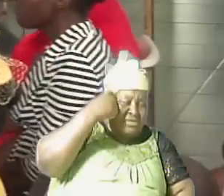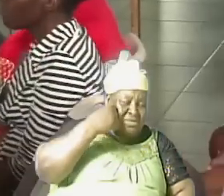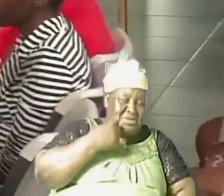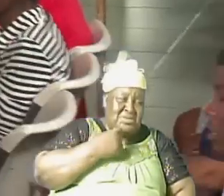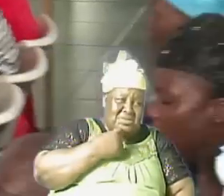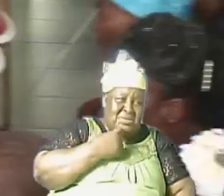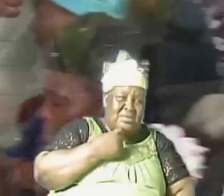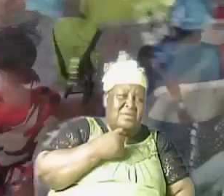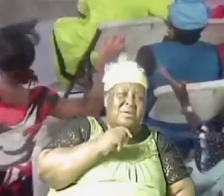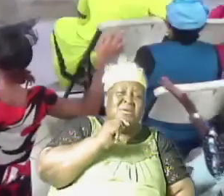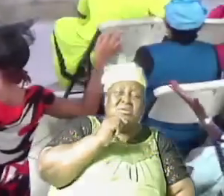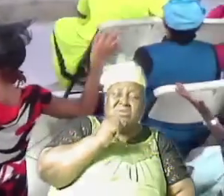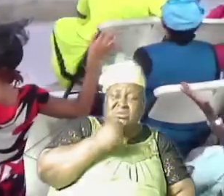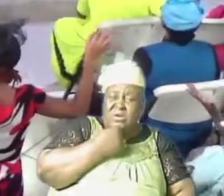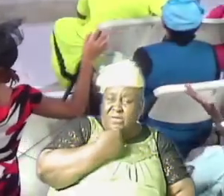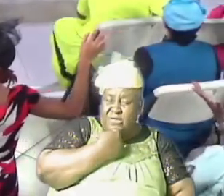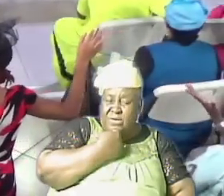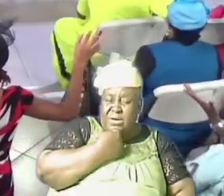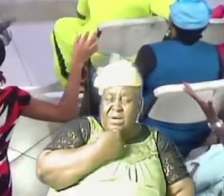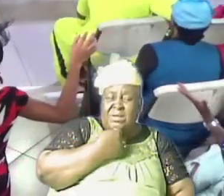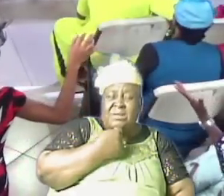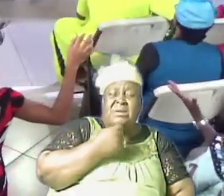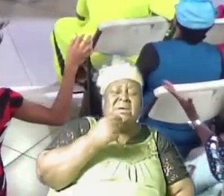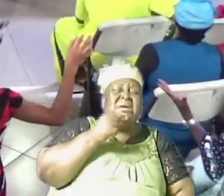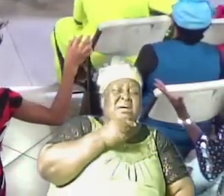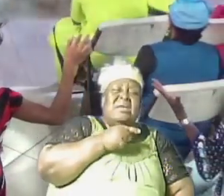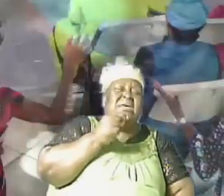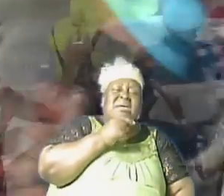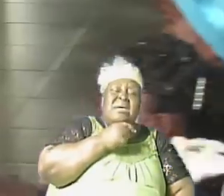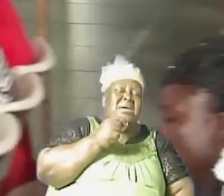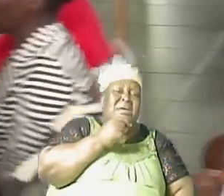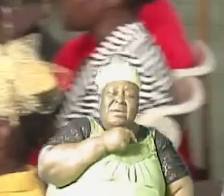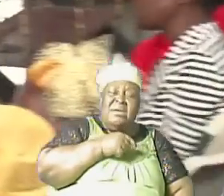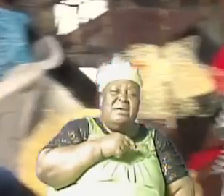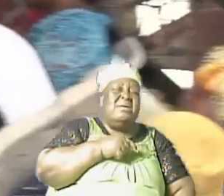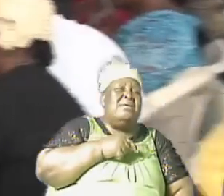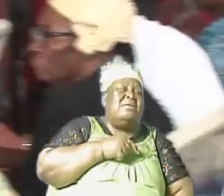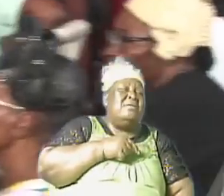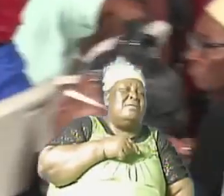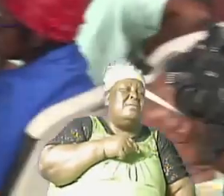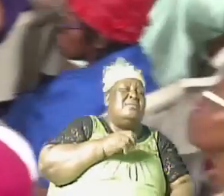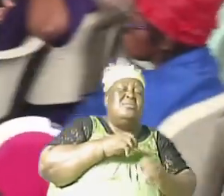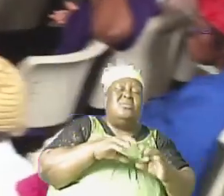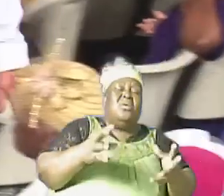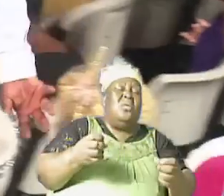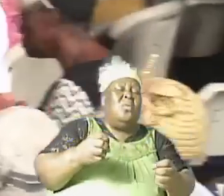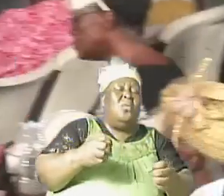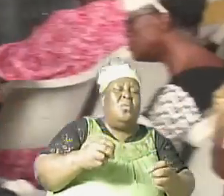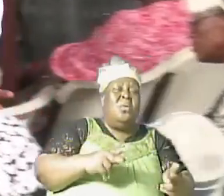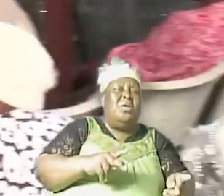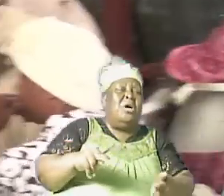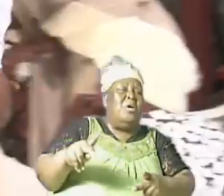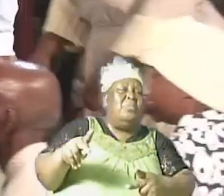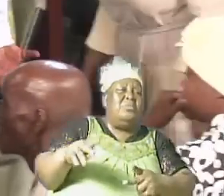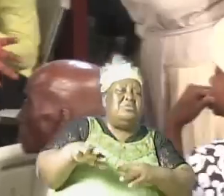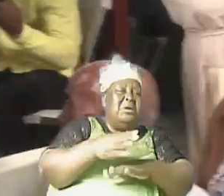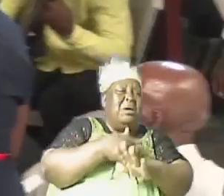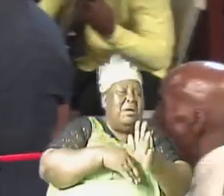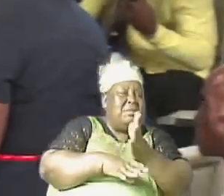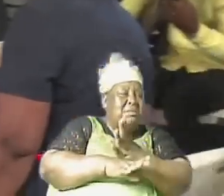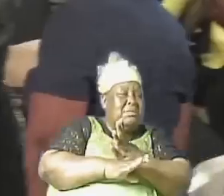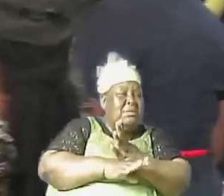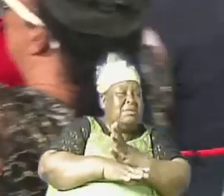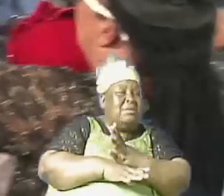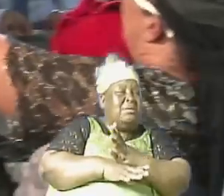Yes, yes. You're suffering from homosexual tendency. I don't want you to put up your hand. God just told